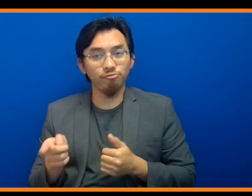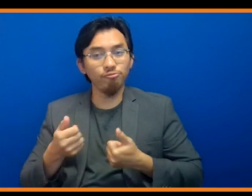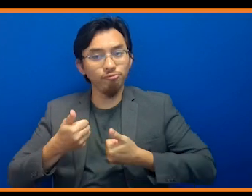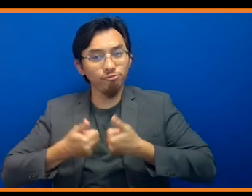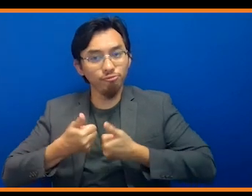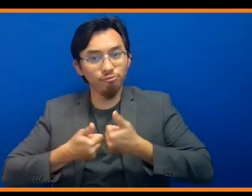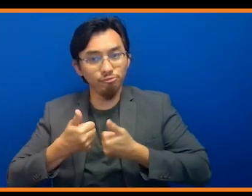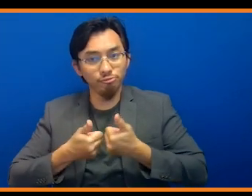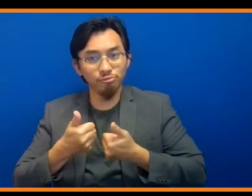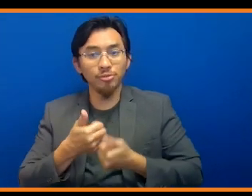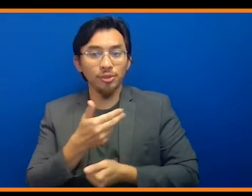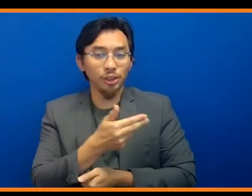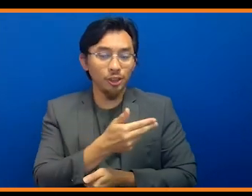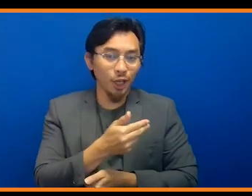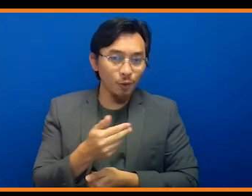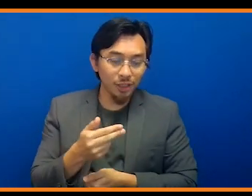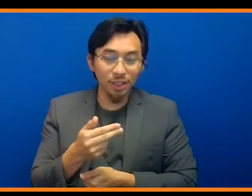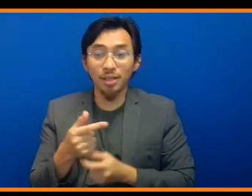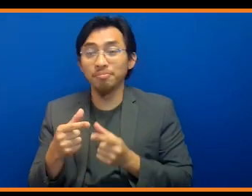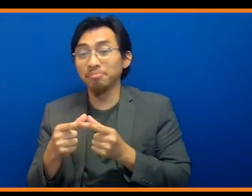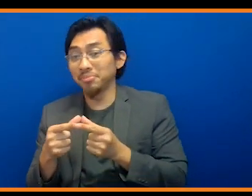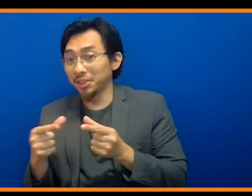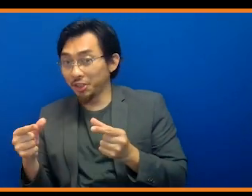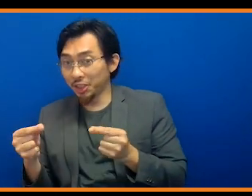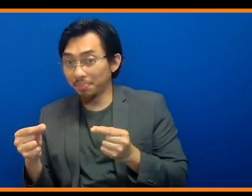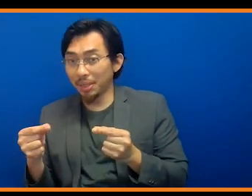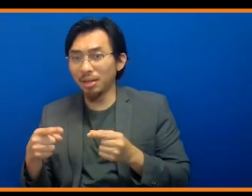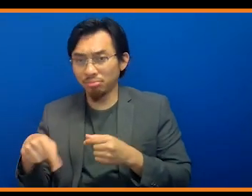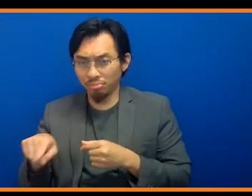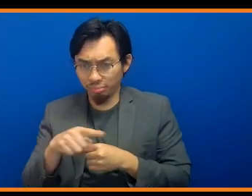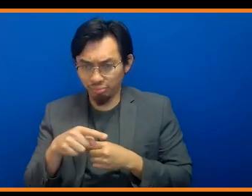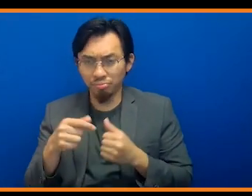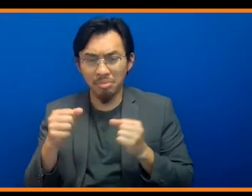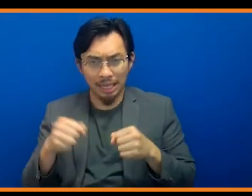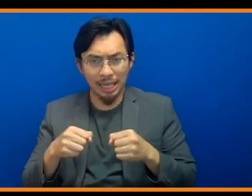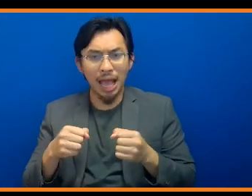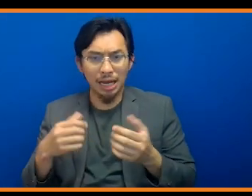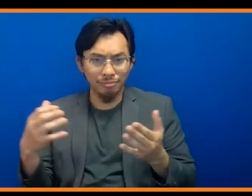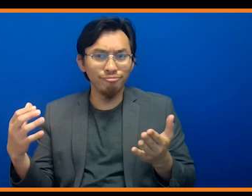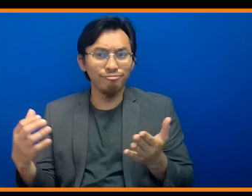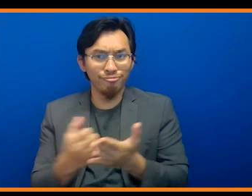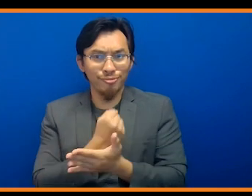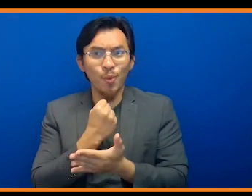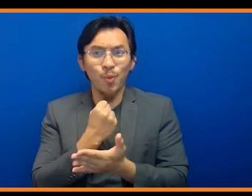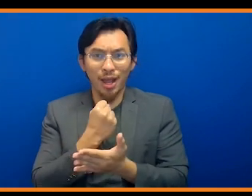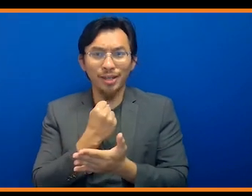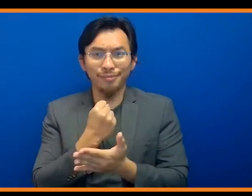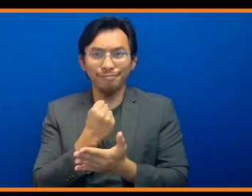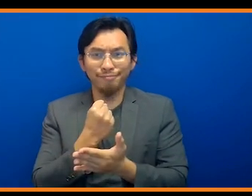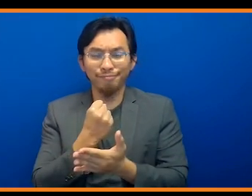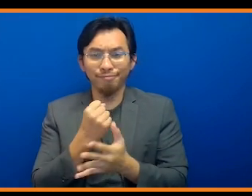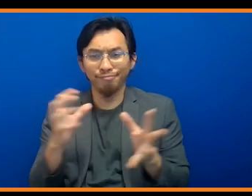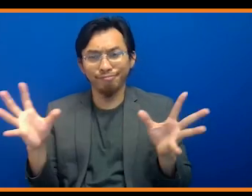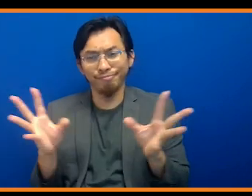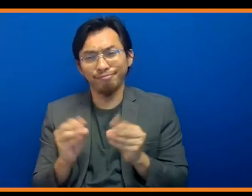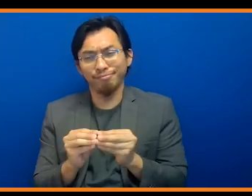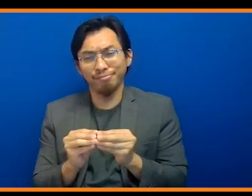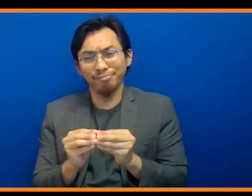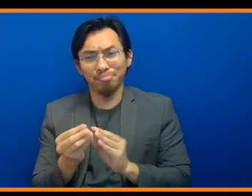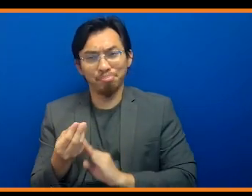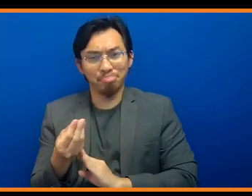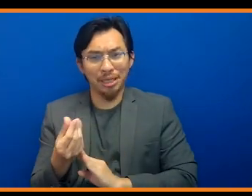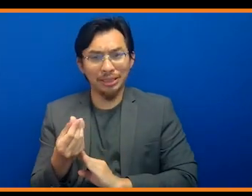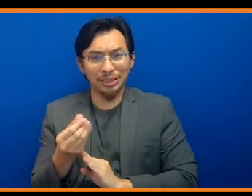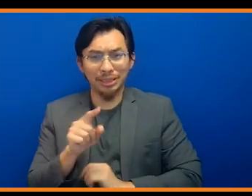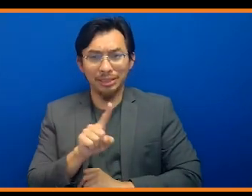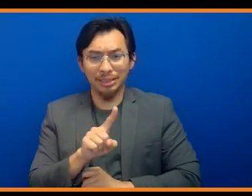competition. So it's between the Indonesian and the Japan. And you're eligible to win the total prize of